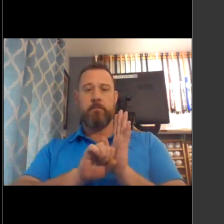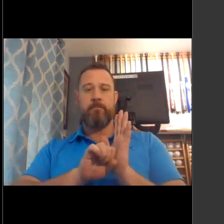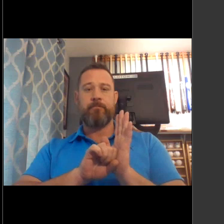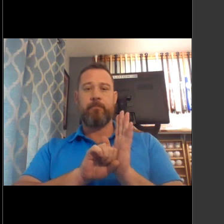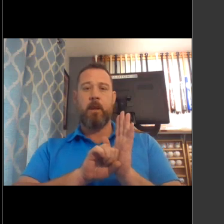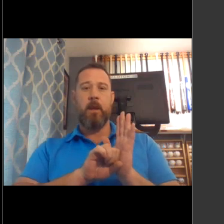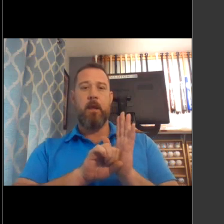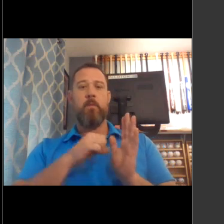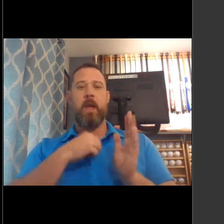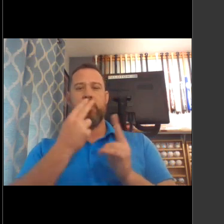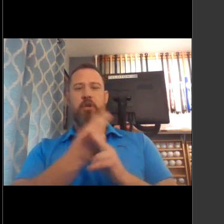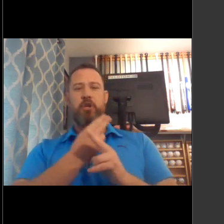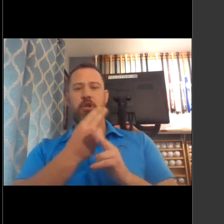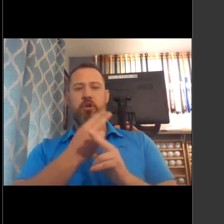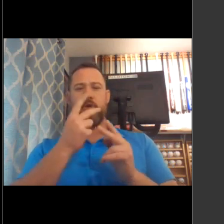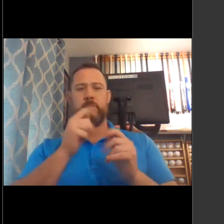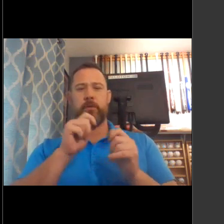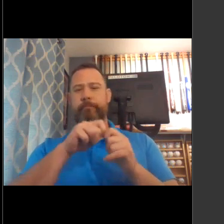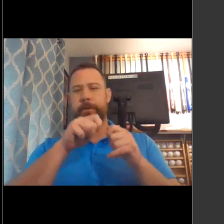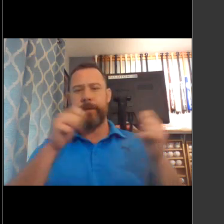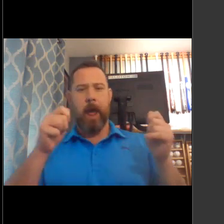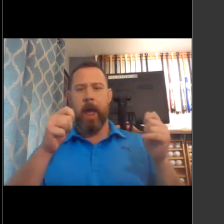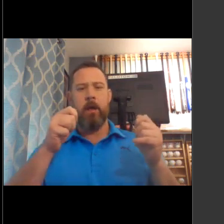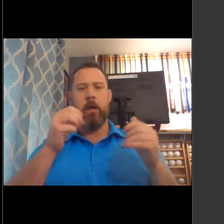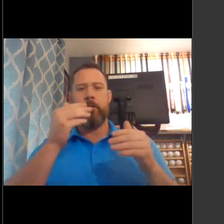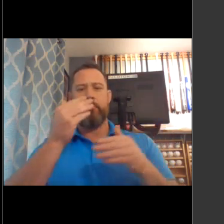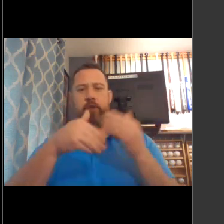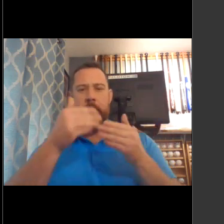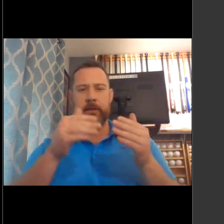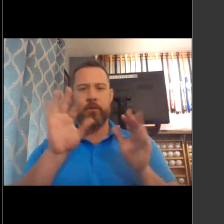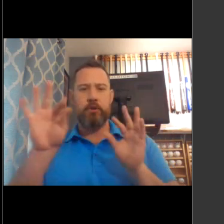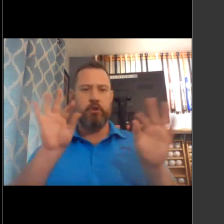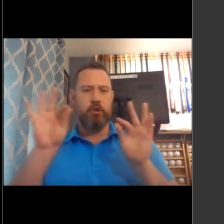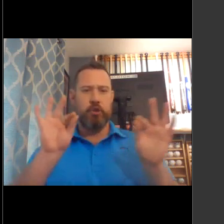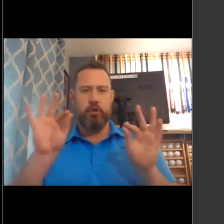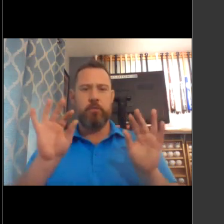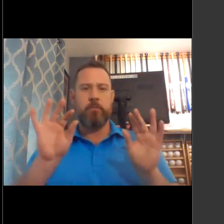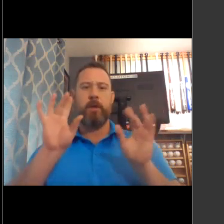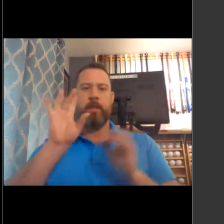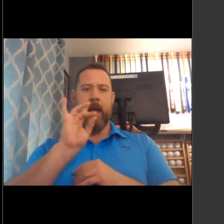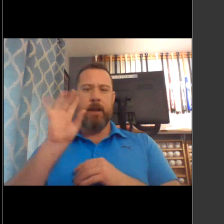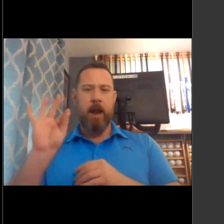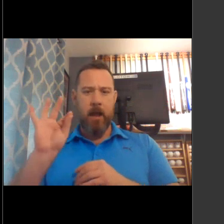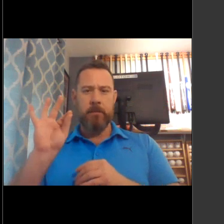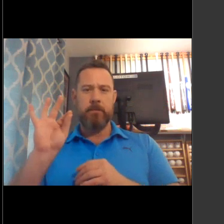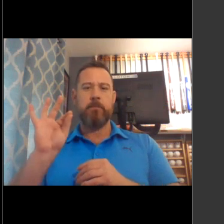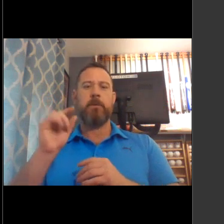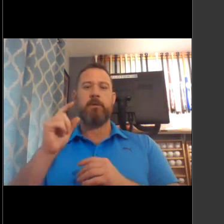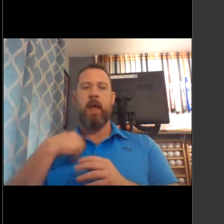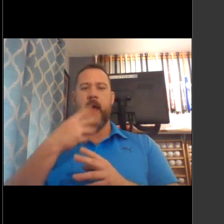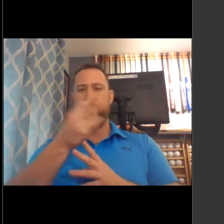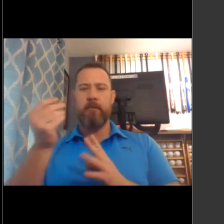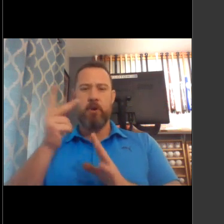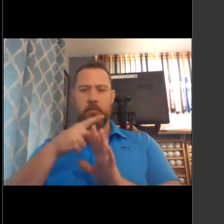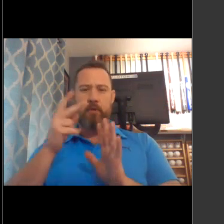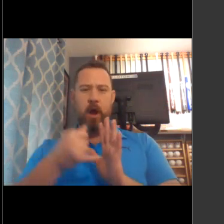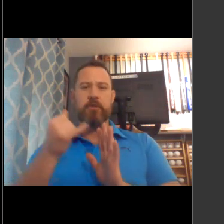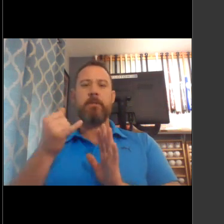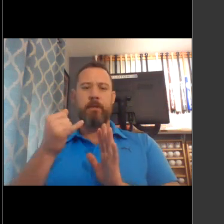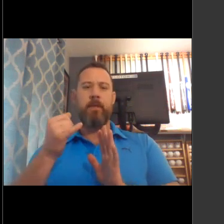we had to use a tiebreaker process to choose between the 89s because we had quite a few projects scored an